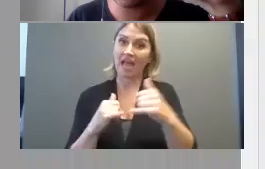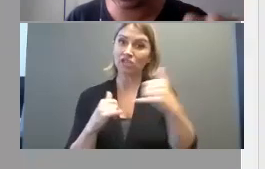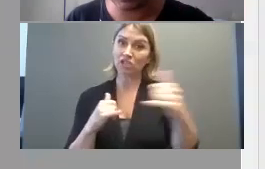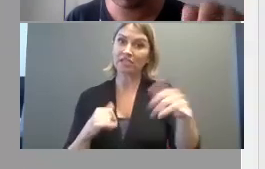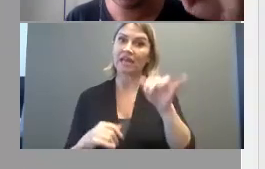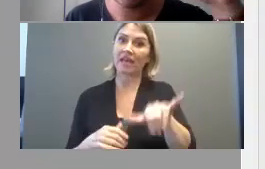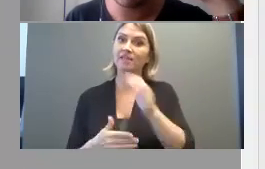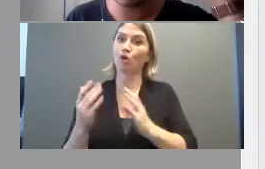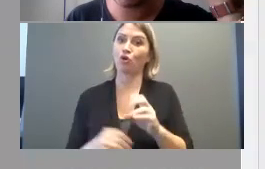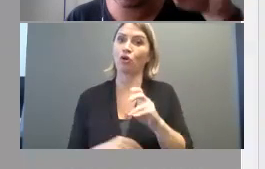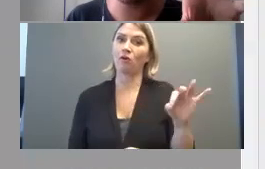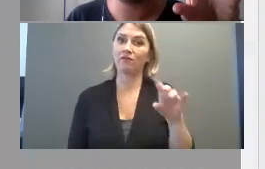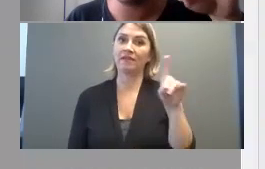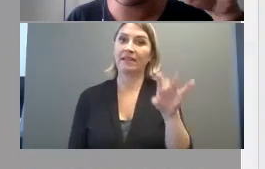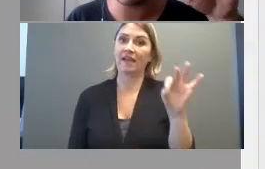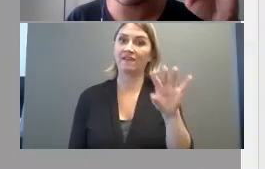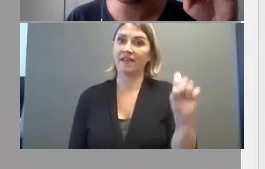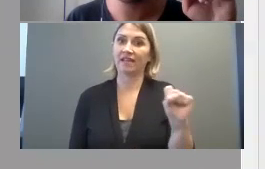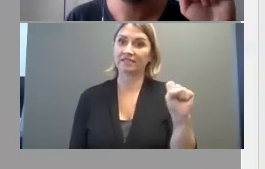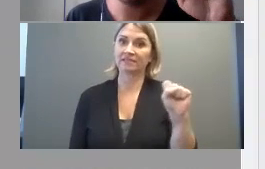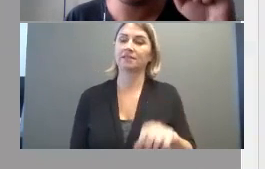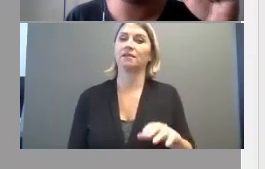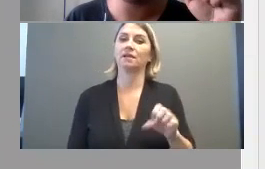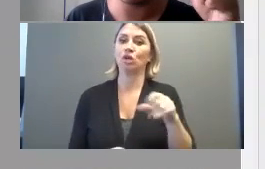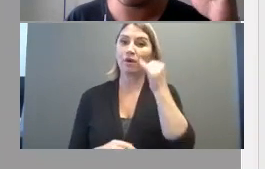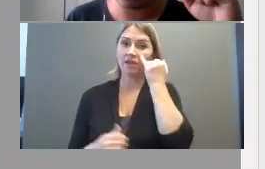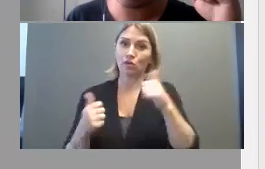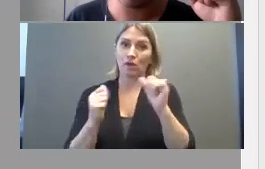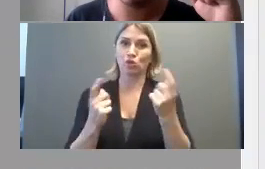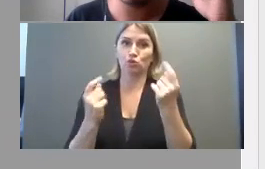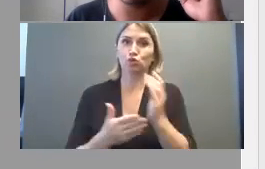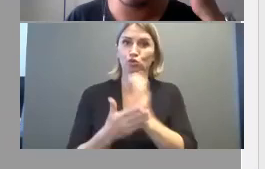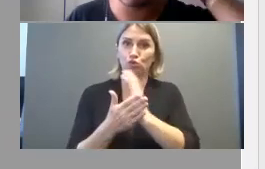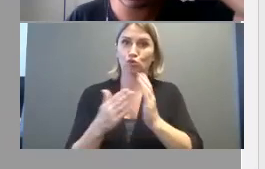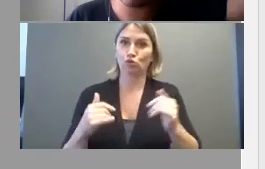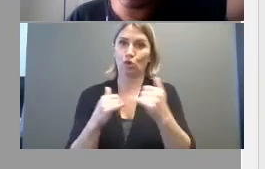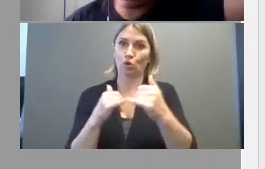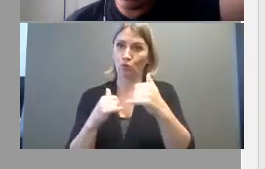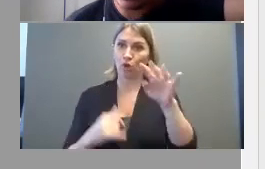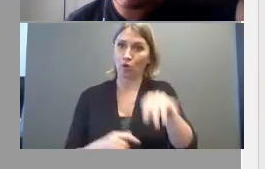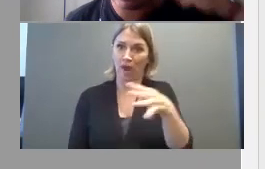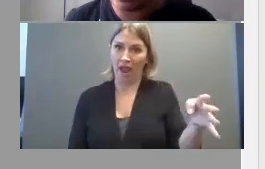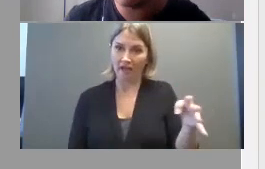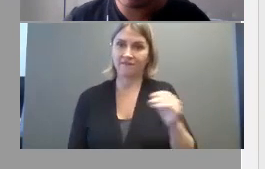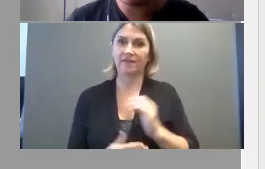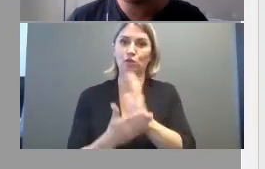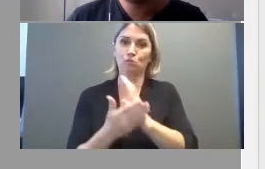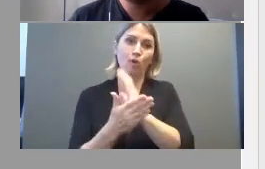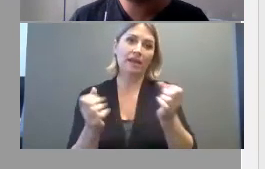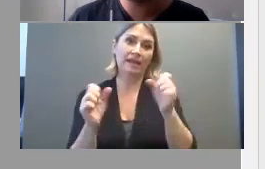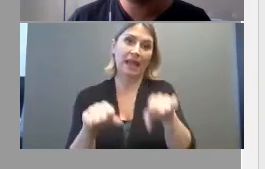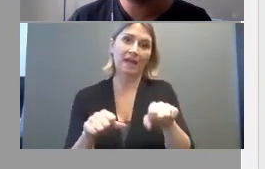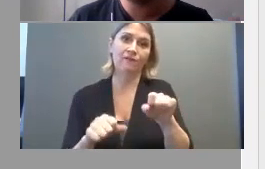your DFS tree. So when you're searching through a graph, the edges that you consider for exploring the entire vertex